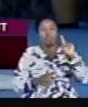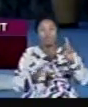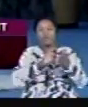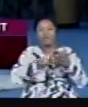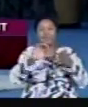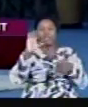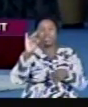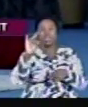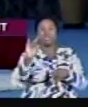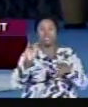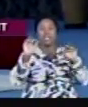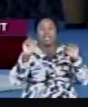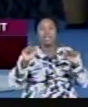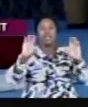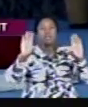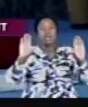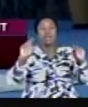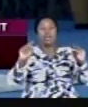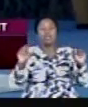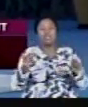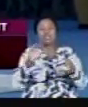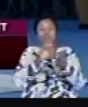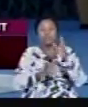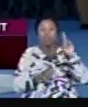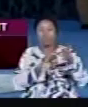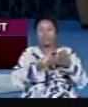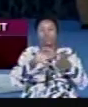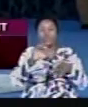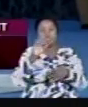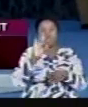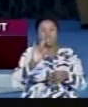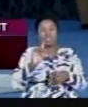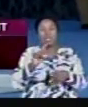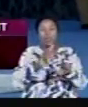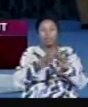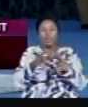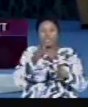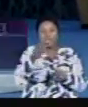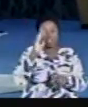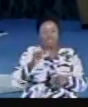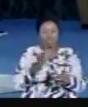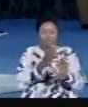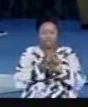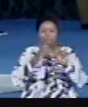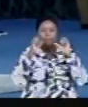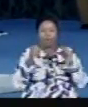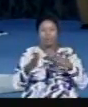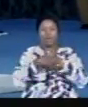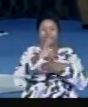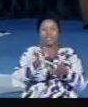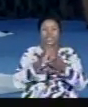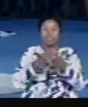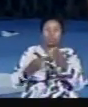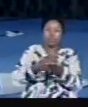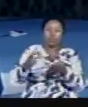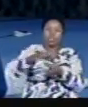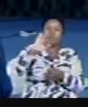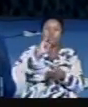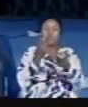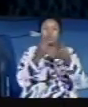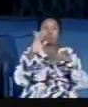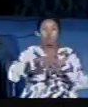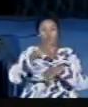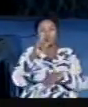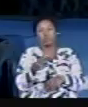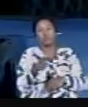chapter 1, verse 8, but they shall receive power after that the Holy Ghost has come upon you. That's